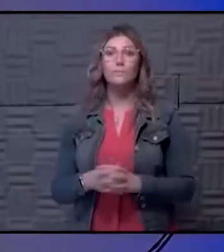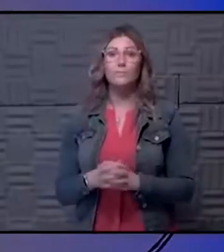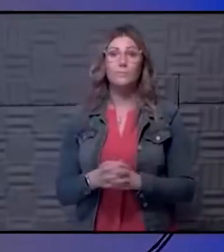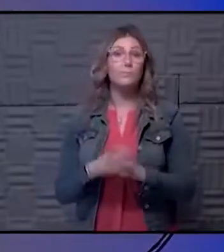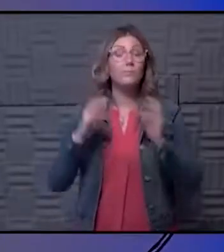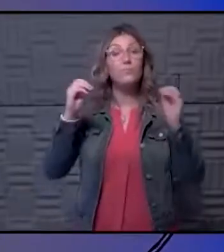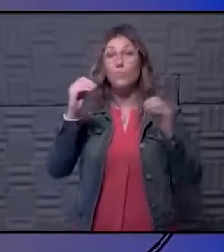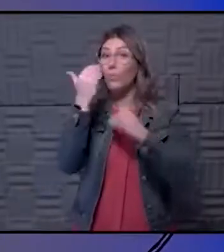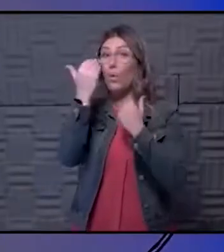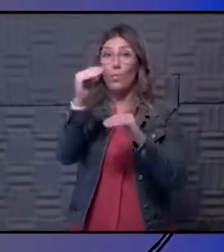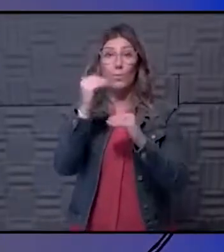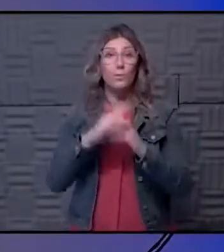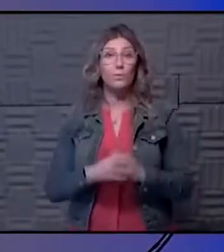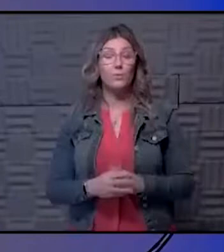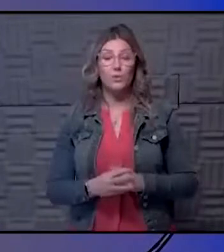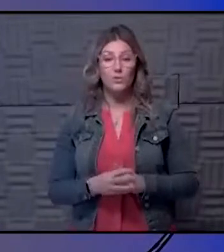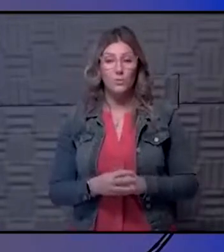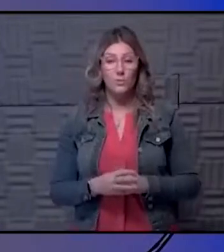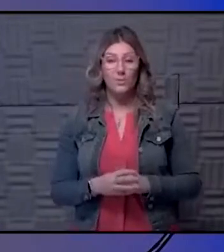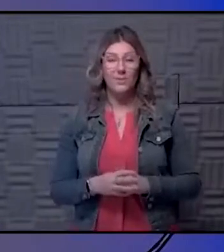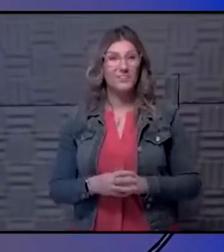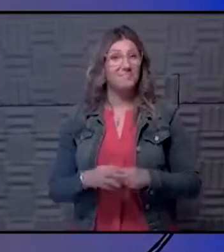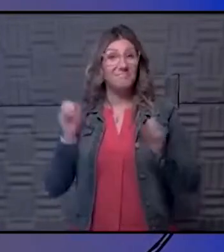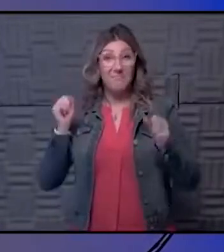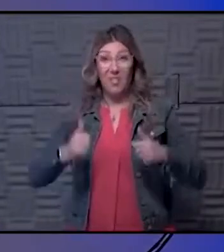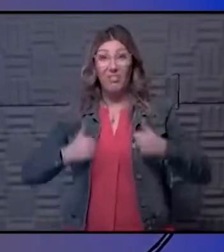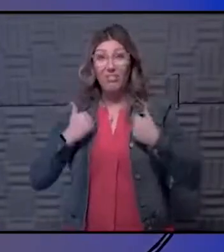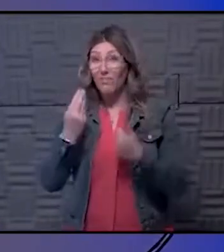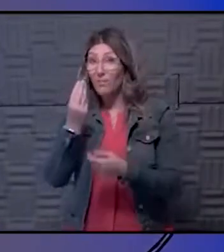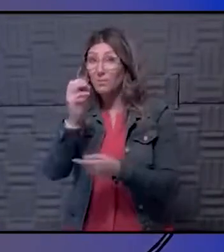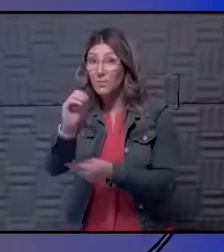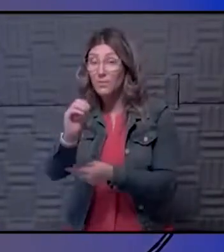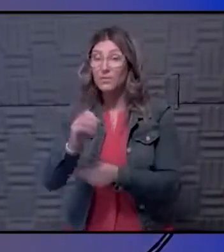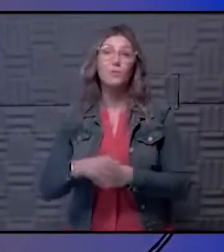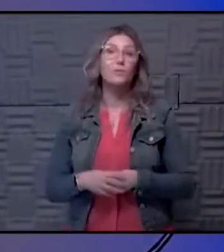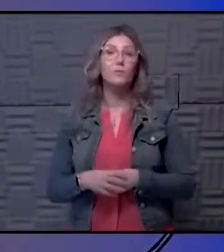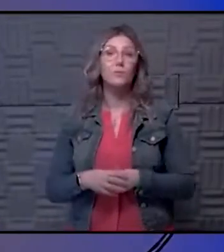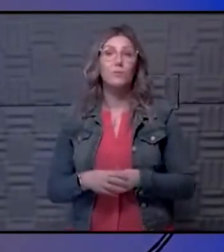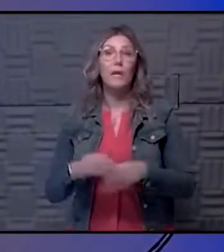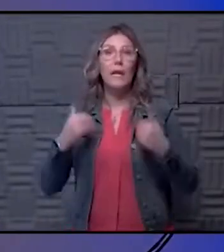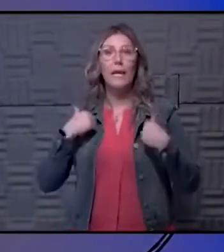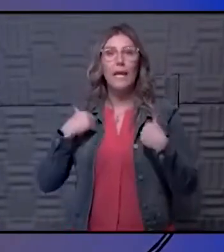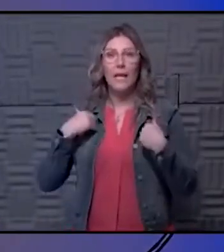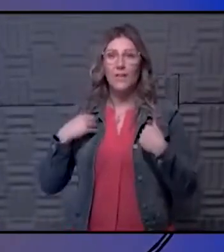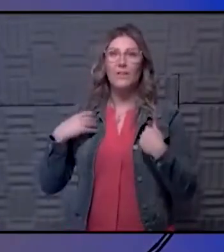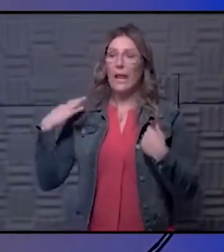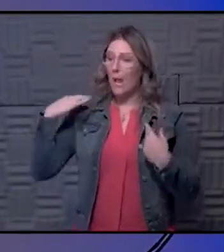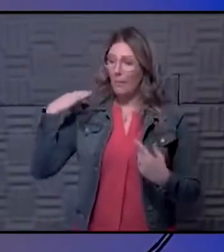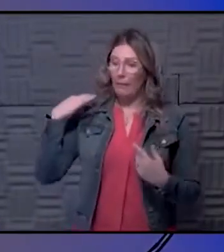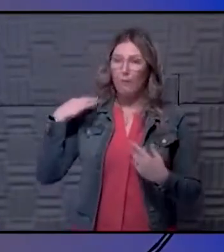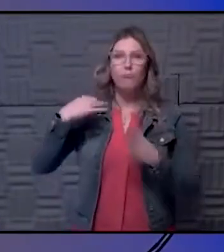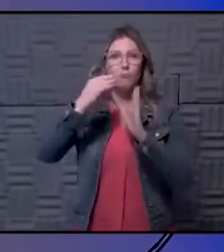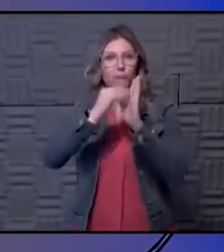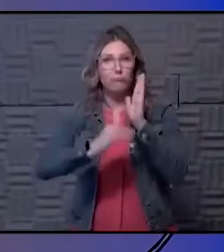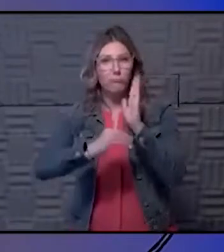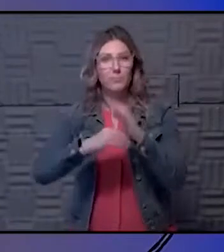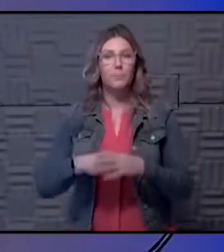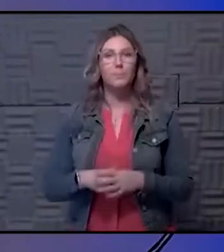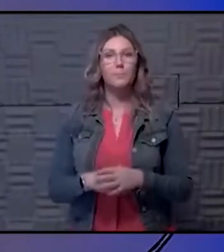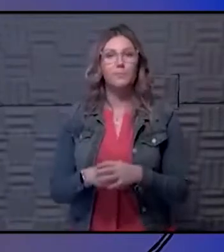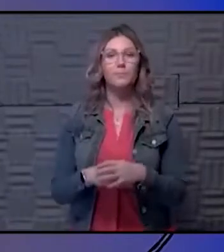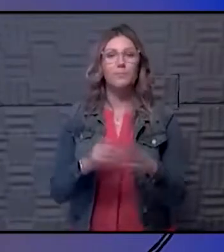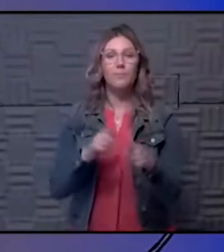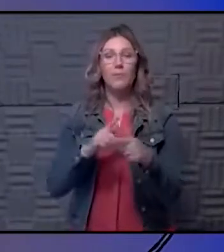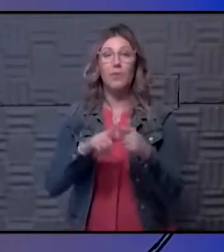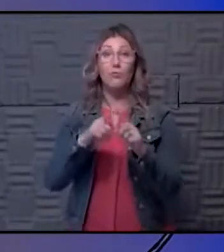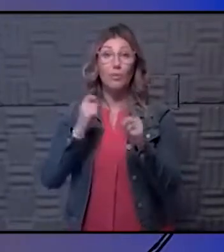no restrictions. You can live on the Missouri side. So we do have an application, and from there